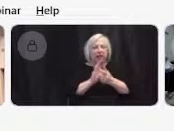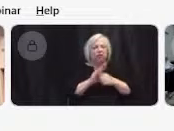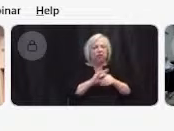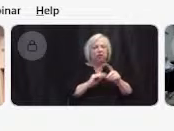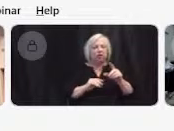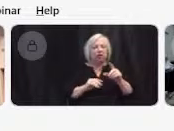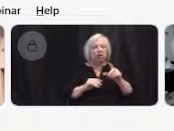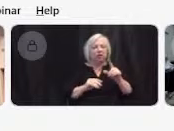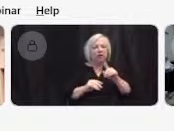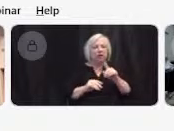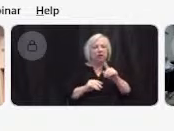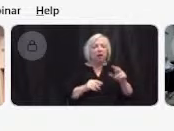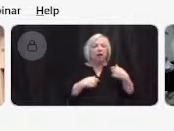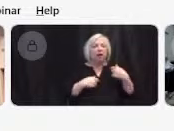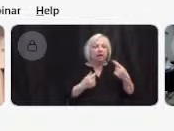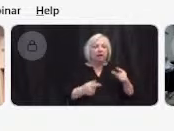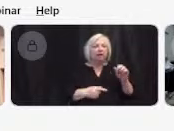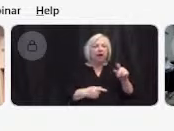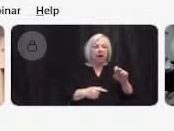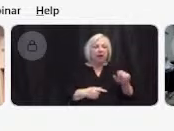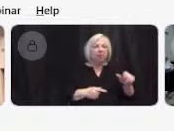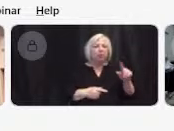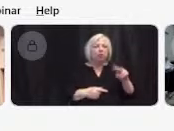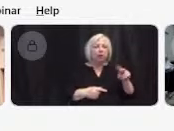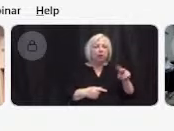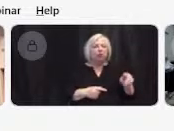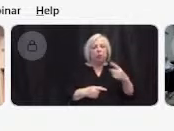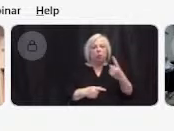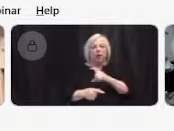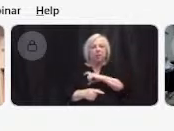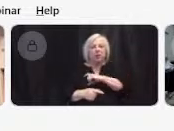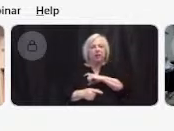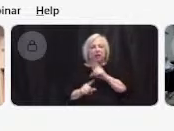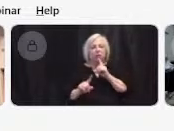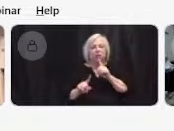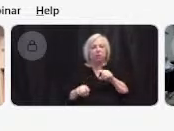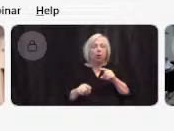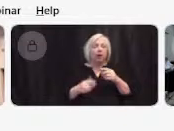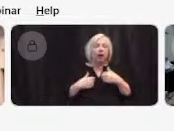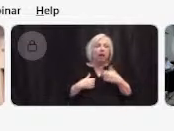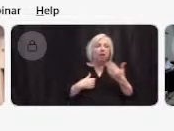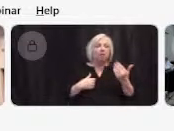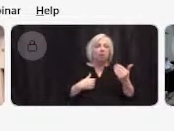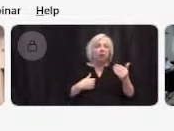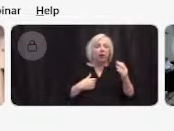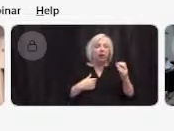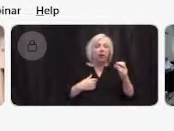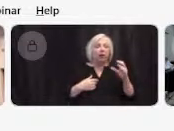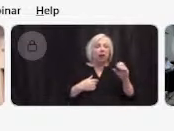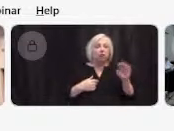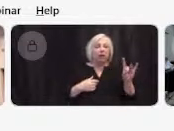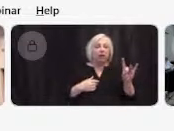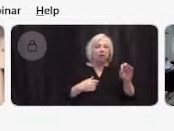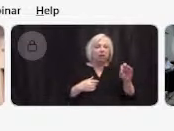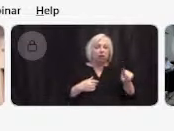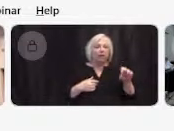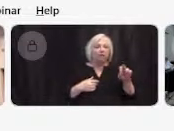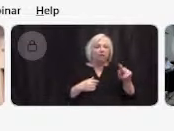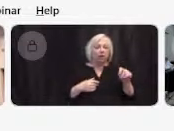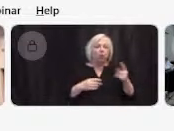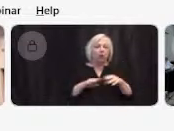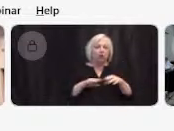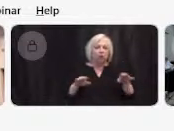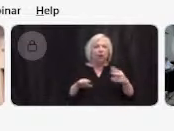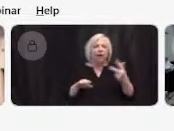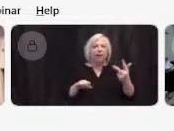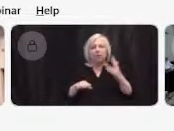report at this address since April of 2022. The property is occupied by a 1,408 square foot, one-story, three-bedroom,